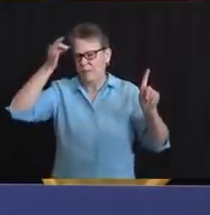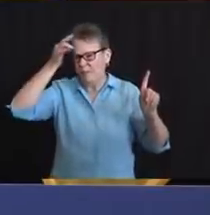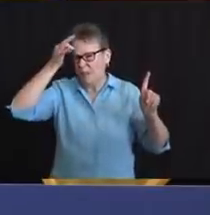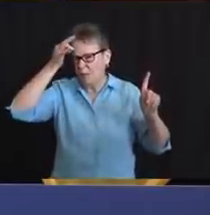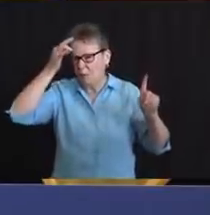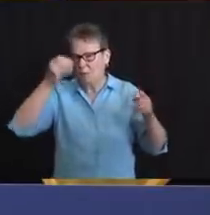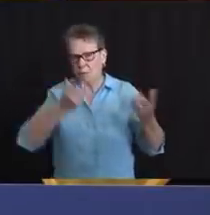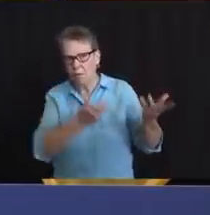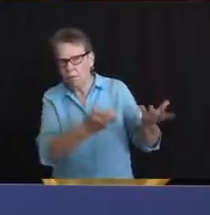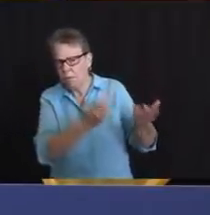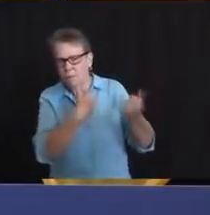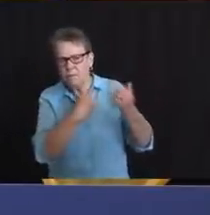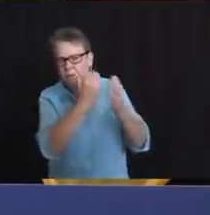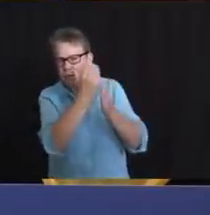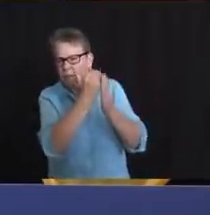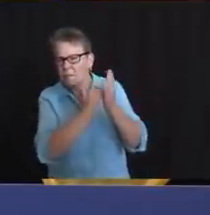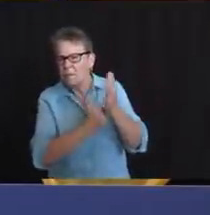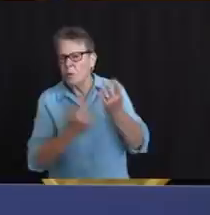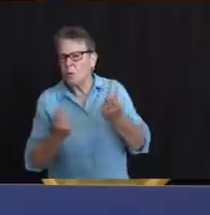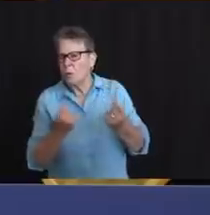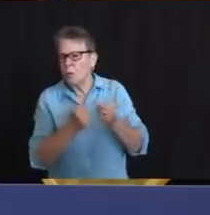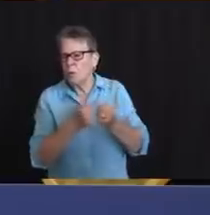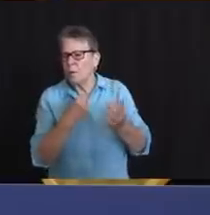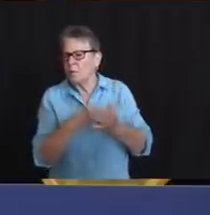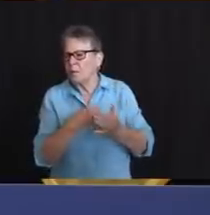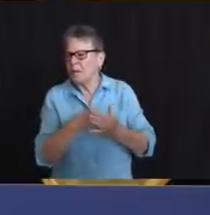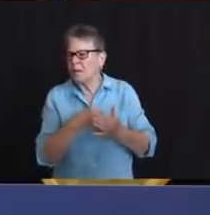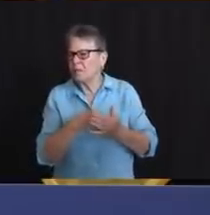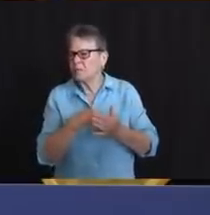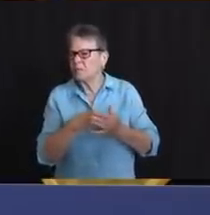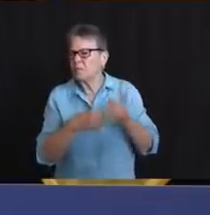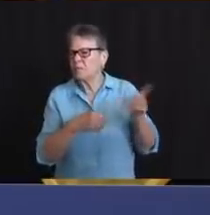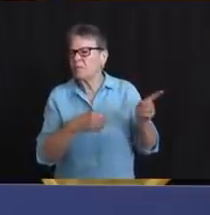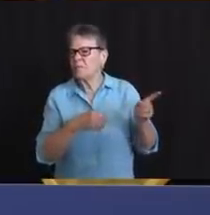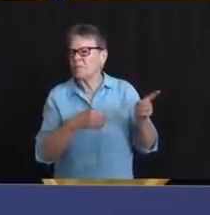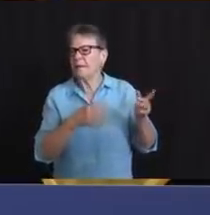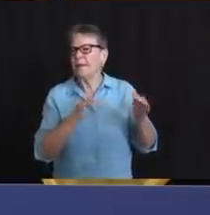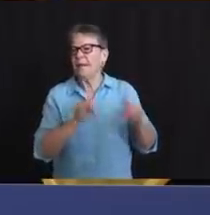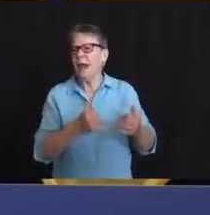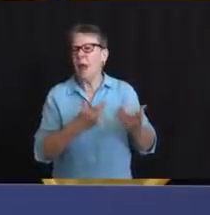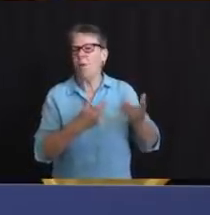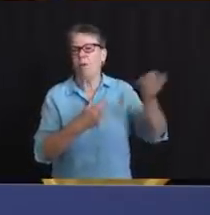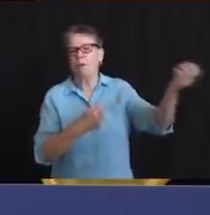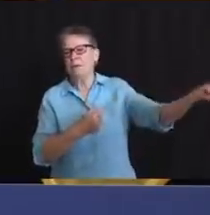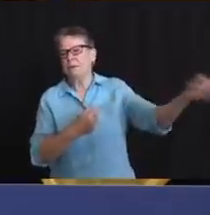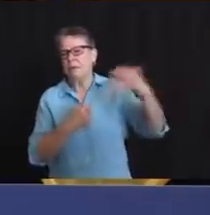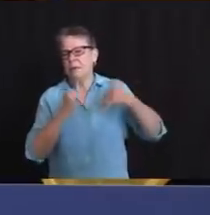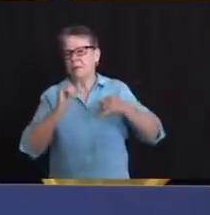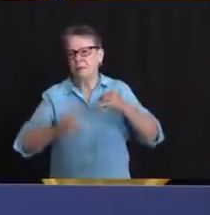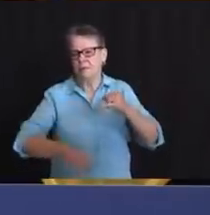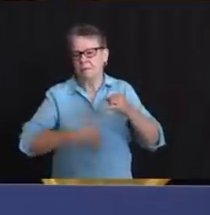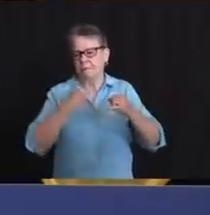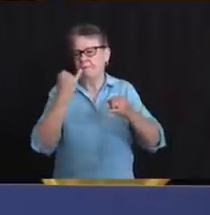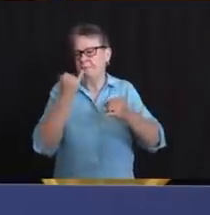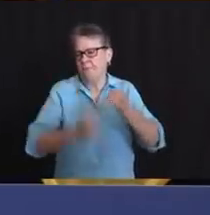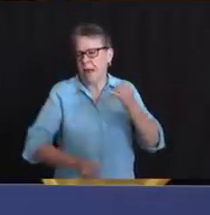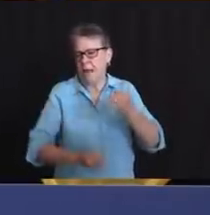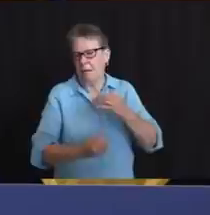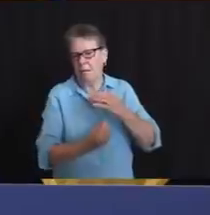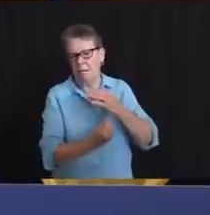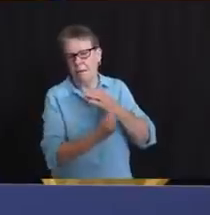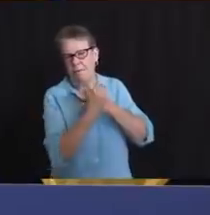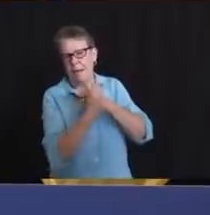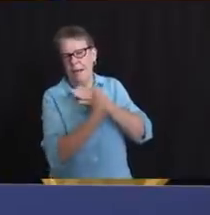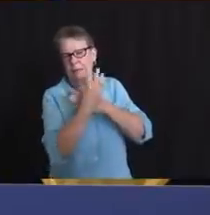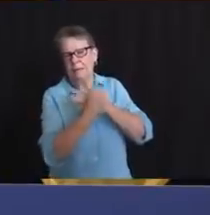final guidance. A lot of the areas are not controversial, and my guess is the final guidance is going to